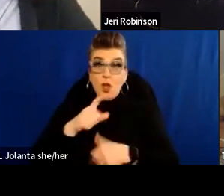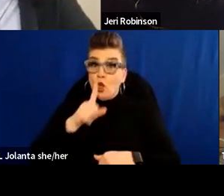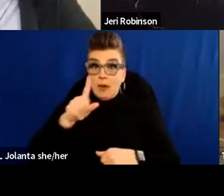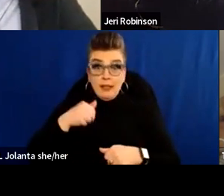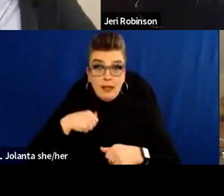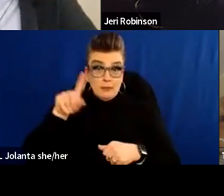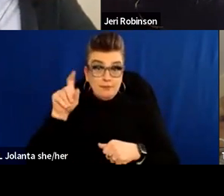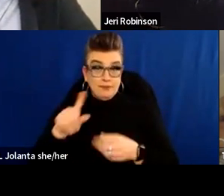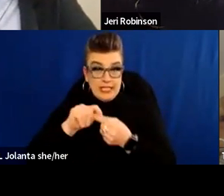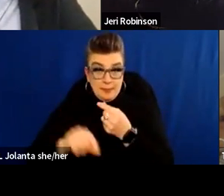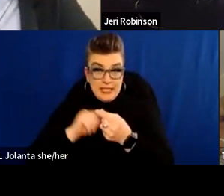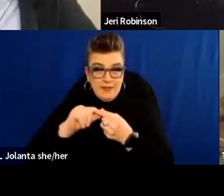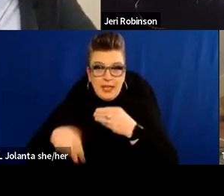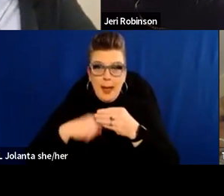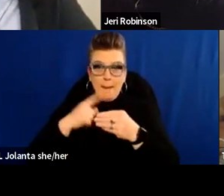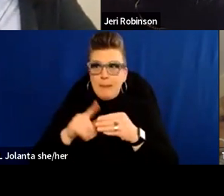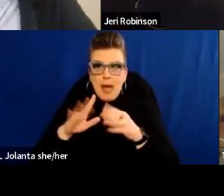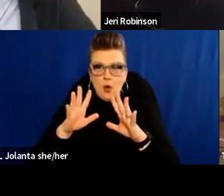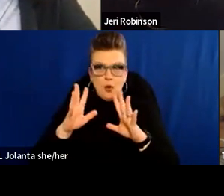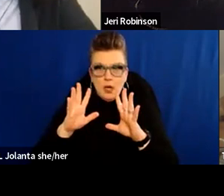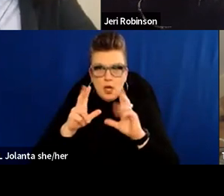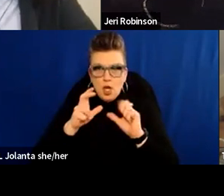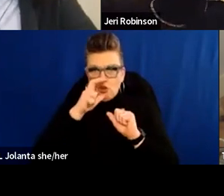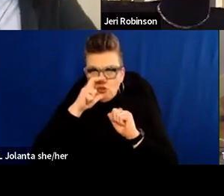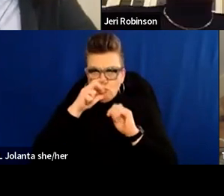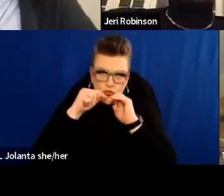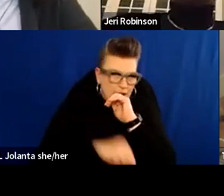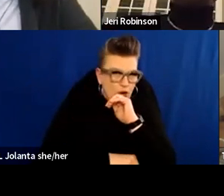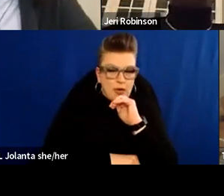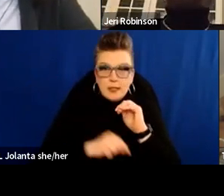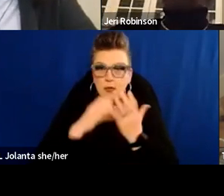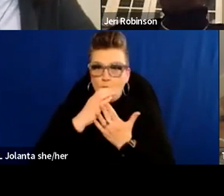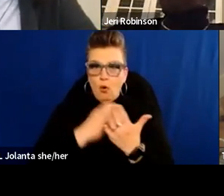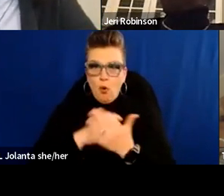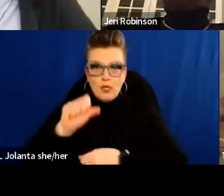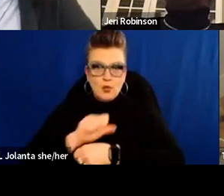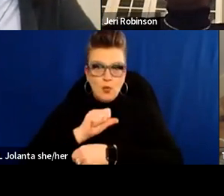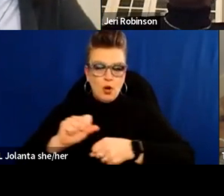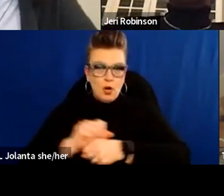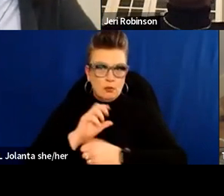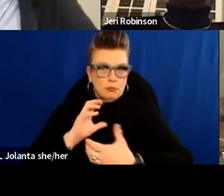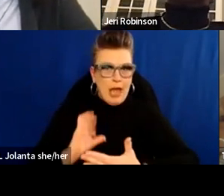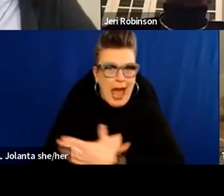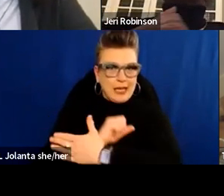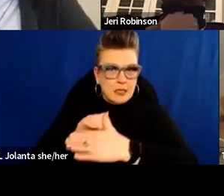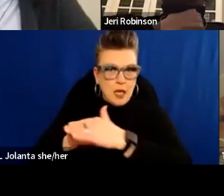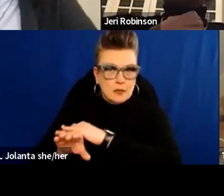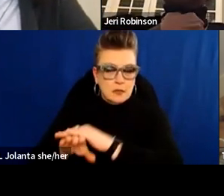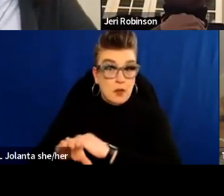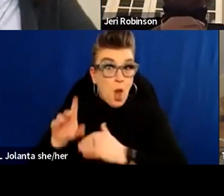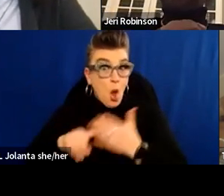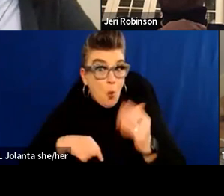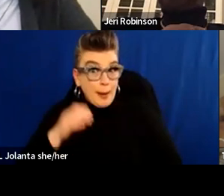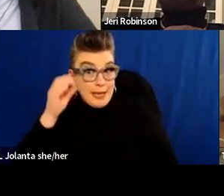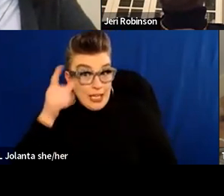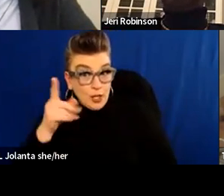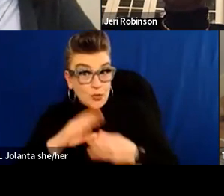the access to rigorous coursework um and there is what feels like what i hear you saying but i'm not